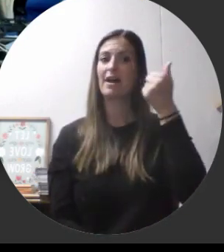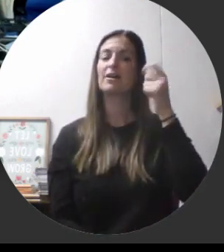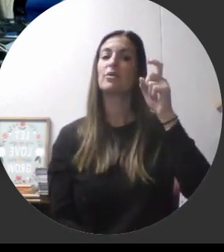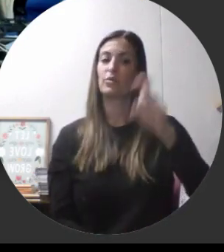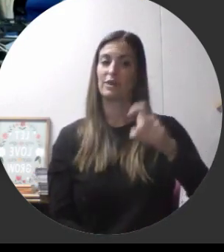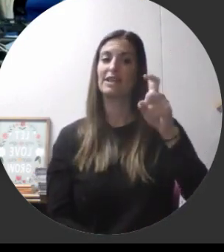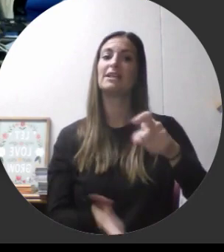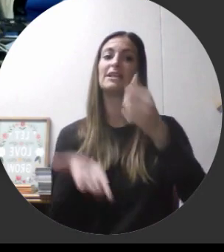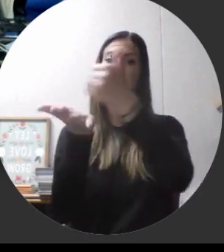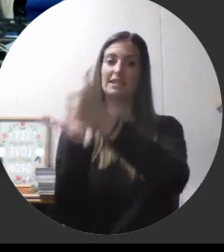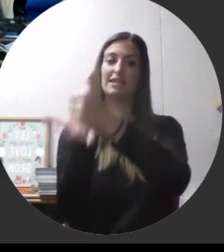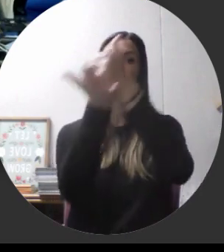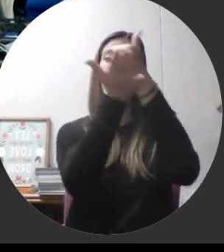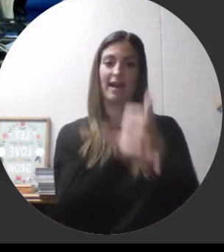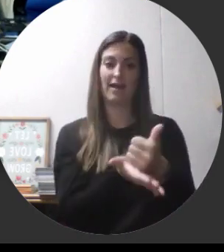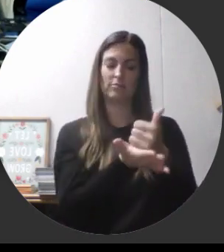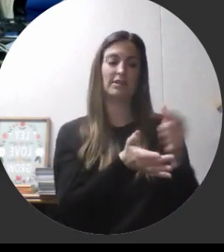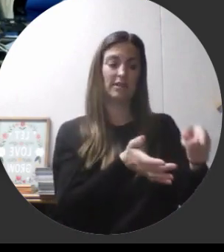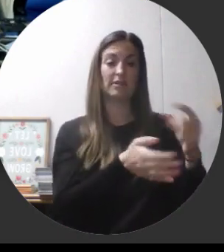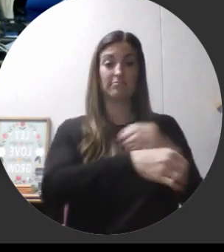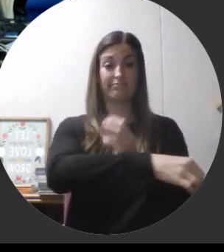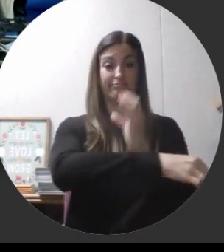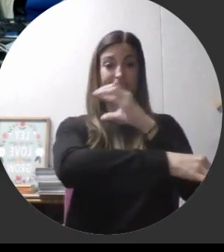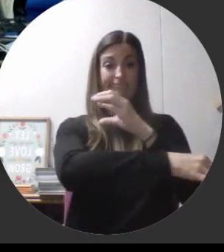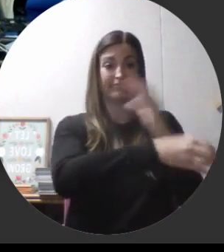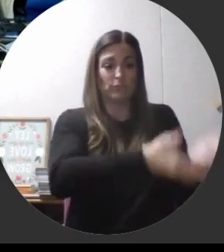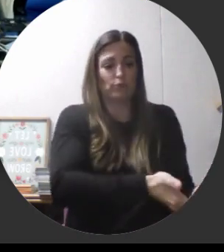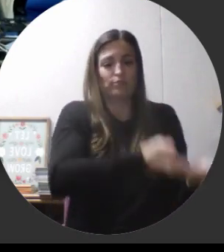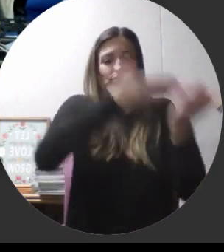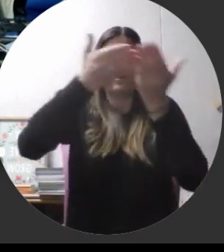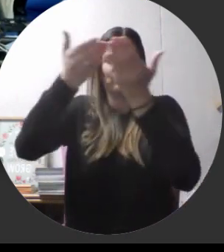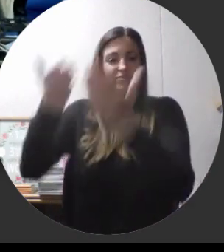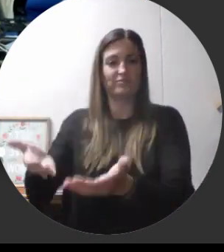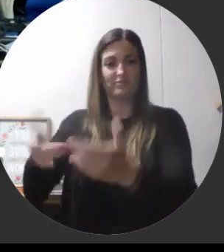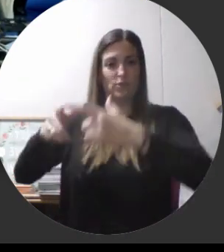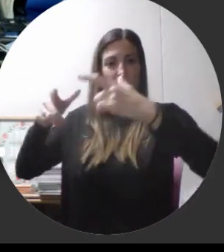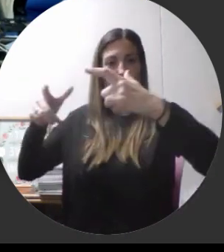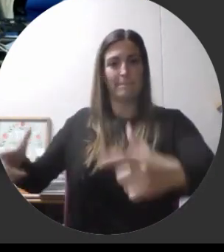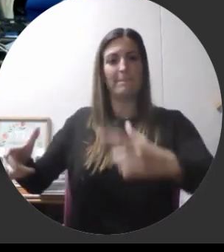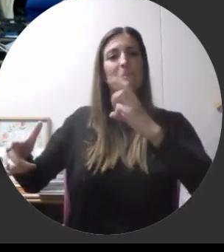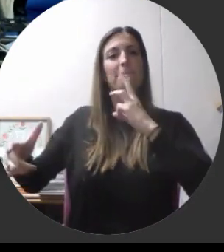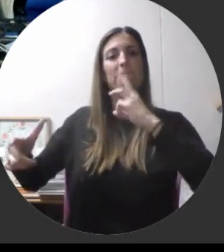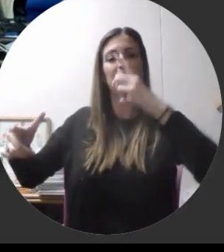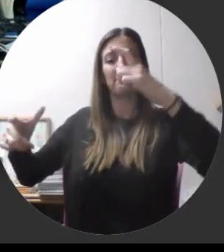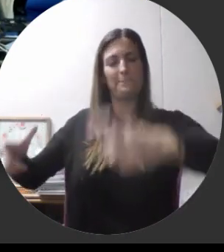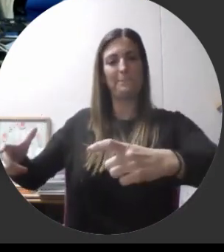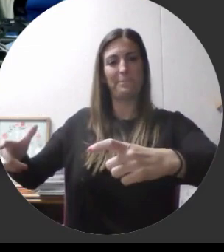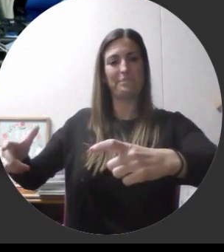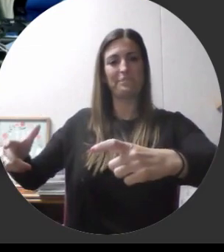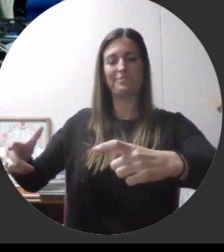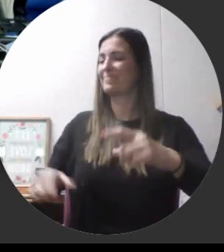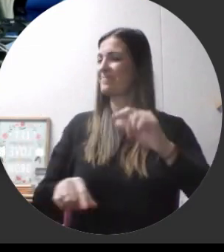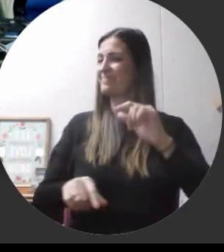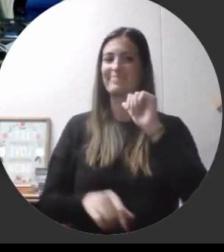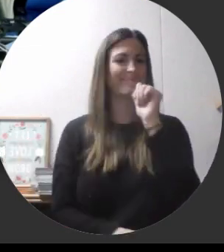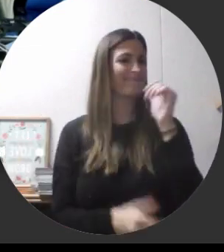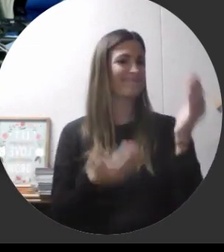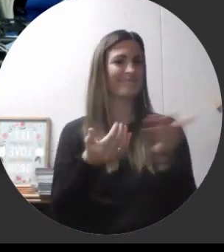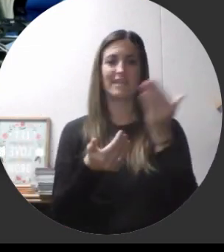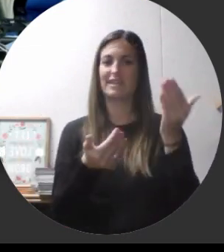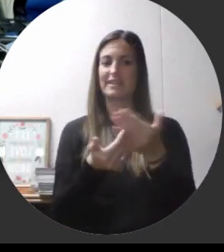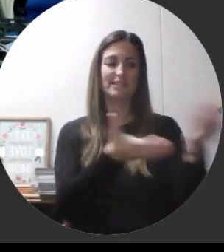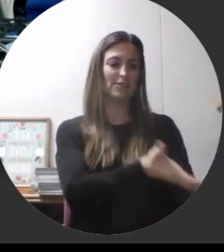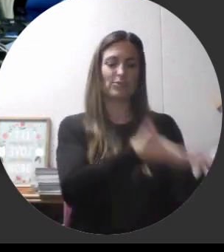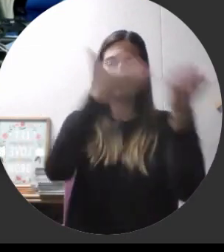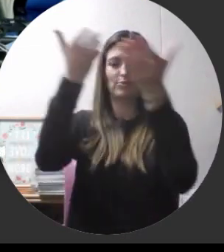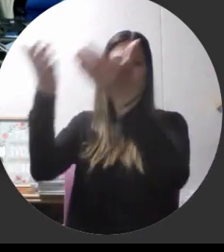get him into the lock-in, the quicker the better, and he's too heavy for me to manage. Getting him out of the goldfish pond won't be easy to begin with.